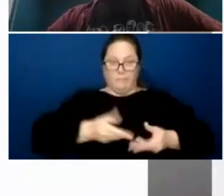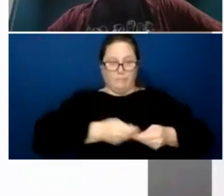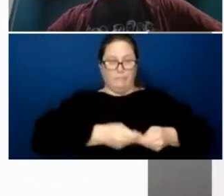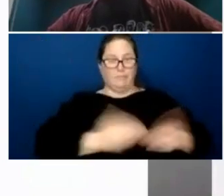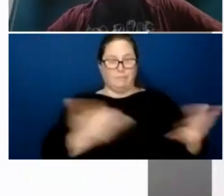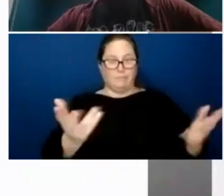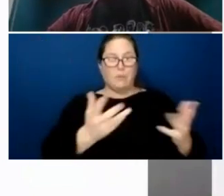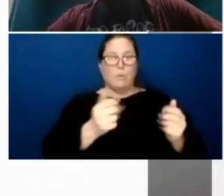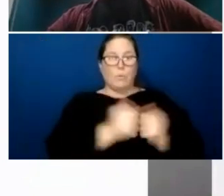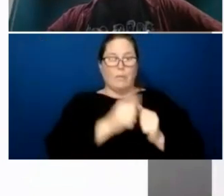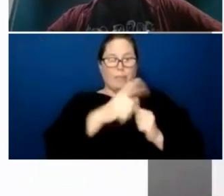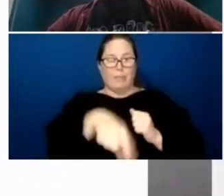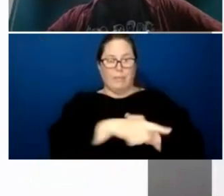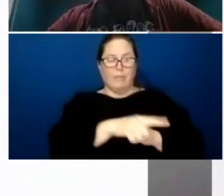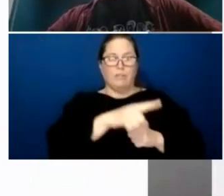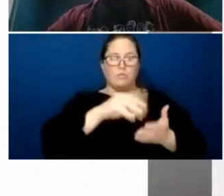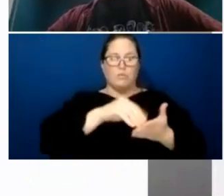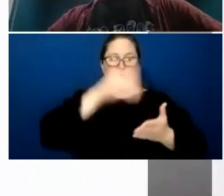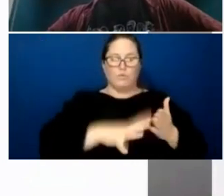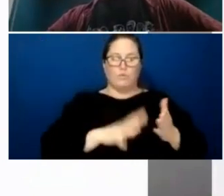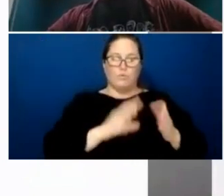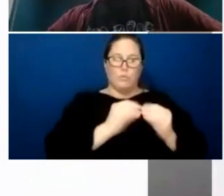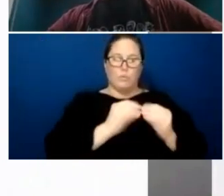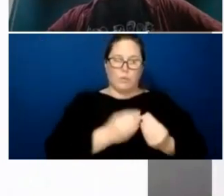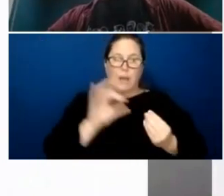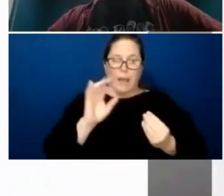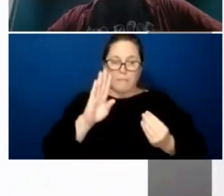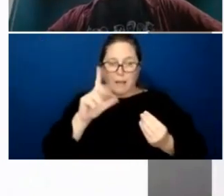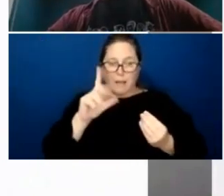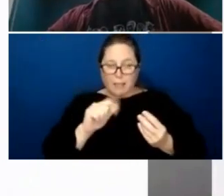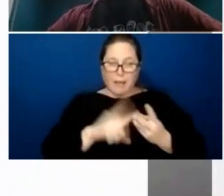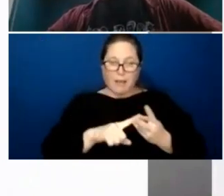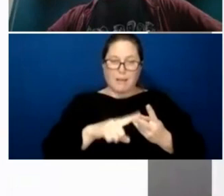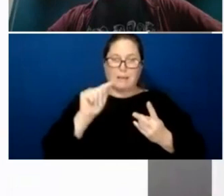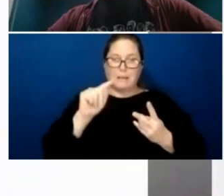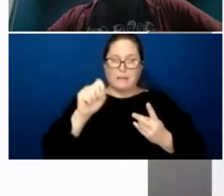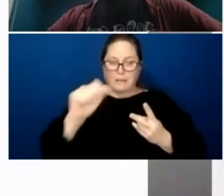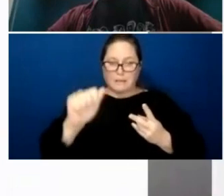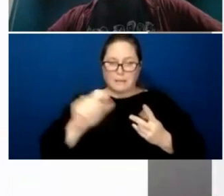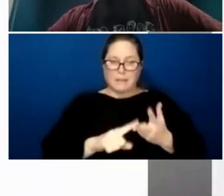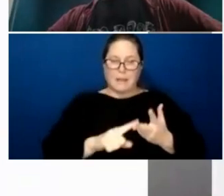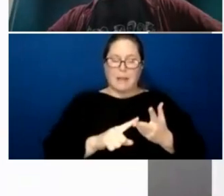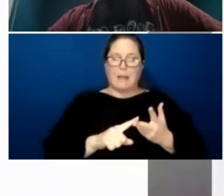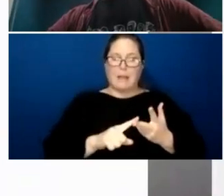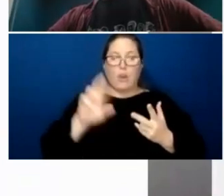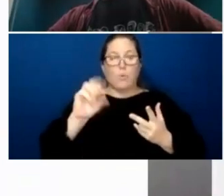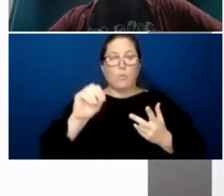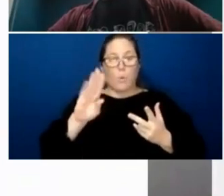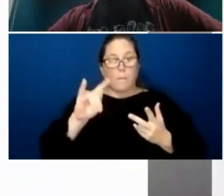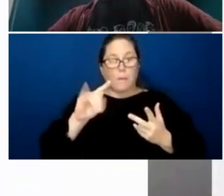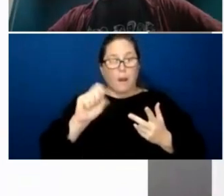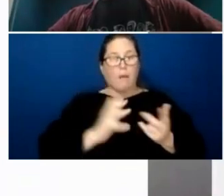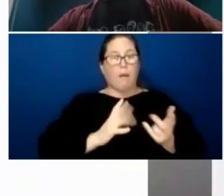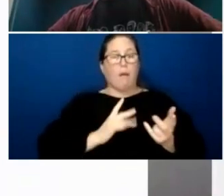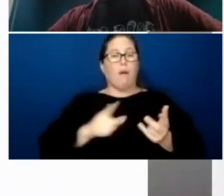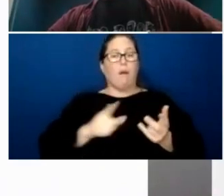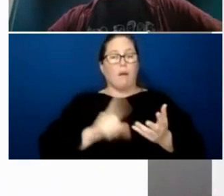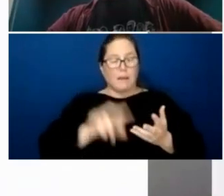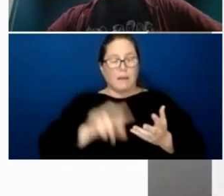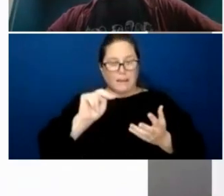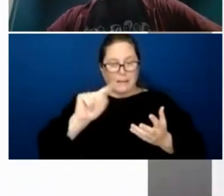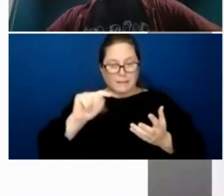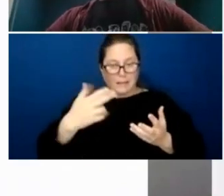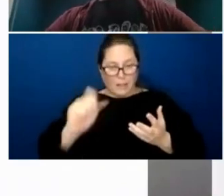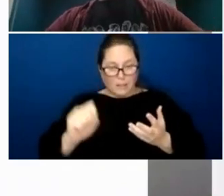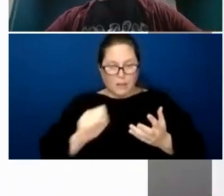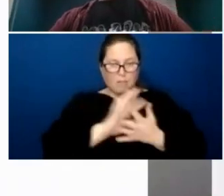TSA, Skills USA, DECA, FBLA, robotics, esports, I like that, NTHS, all kinds of great